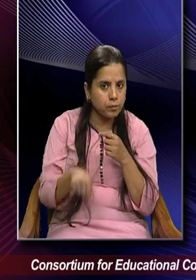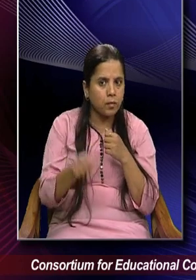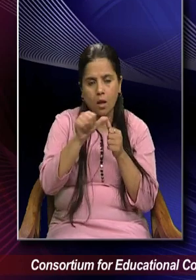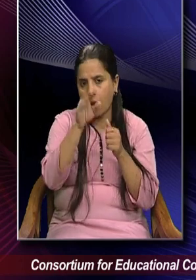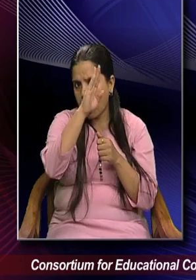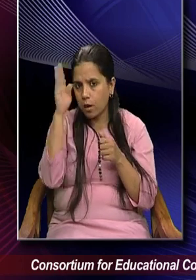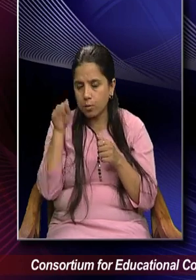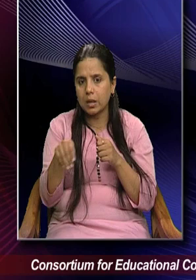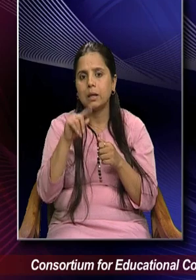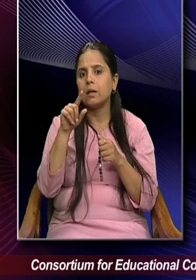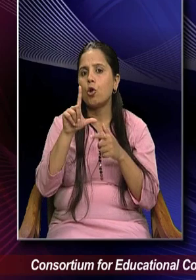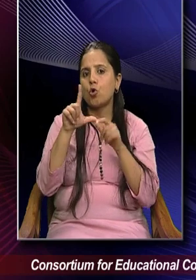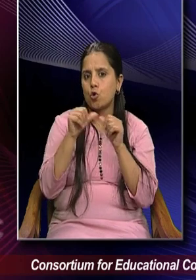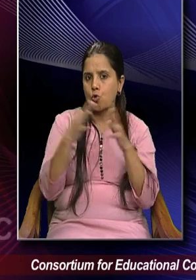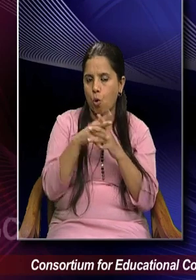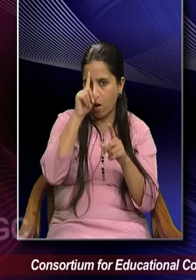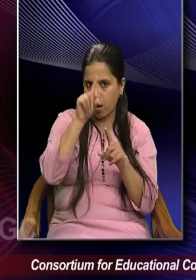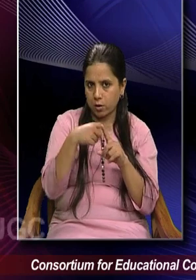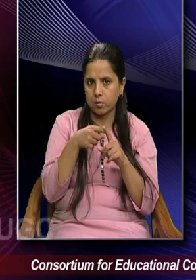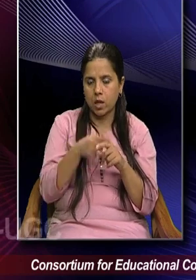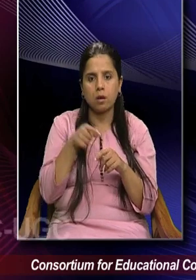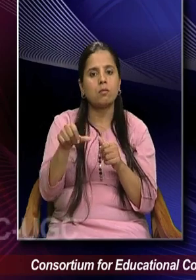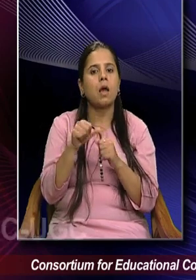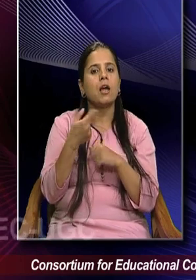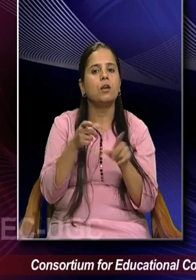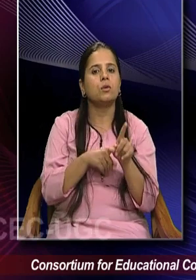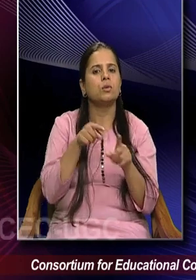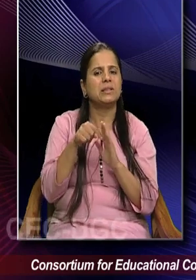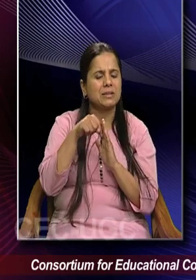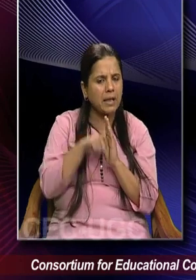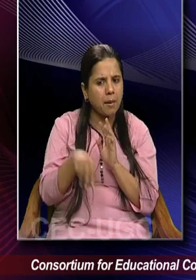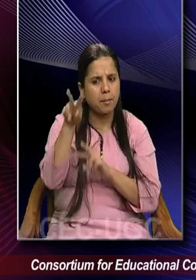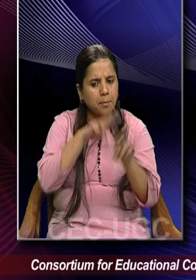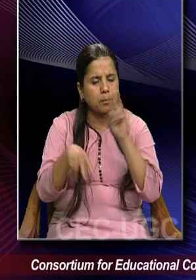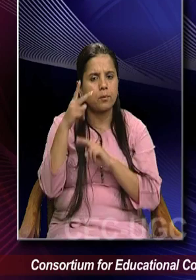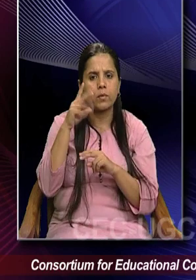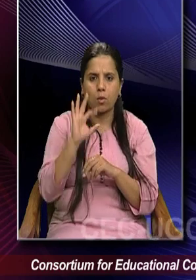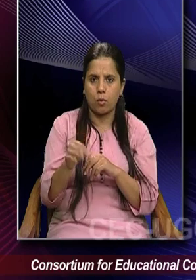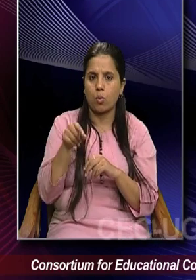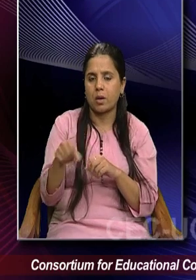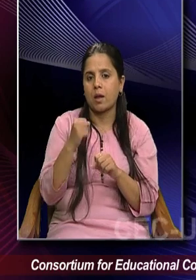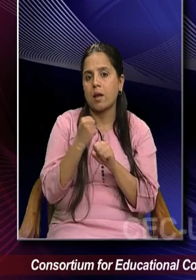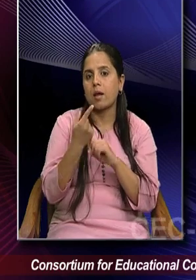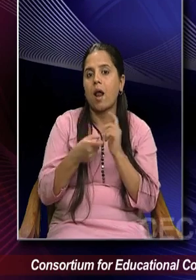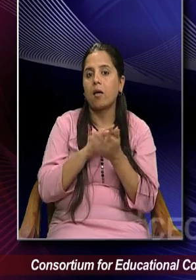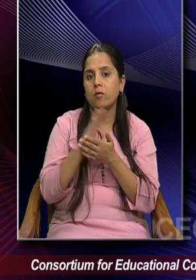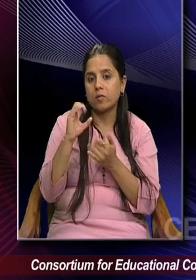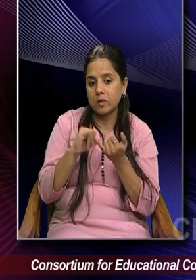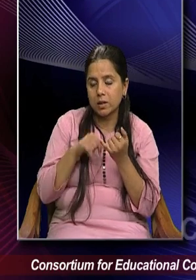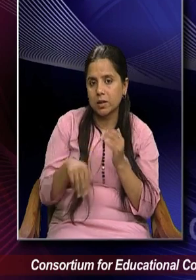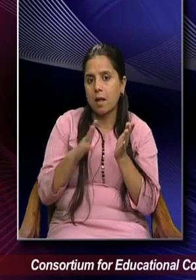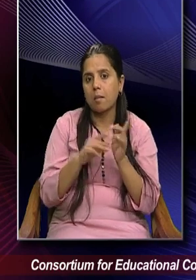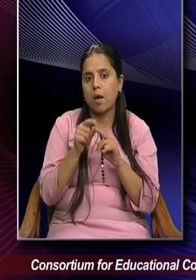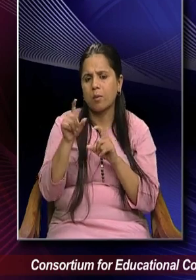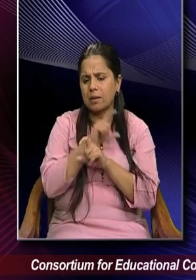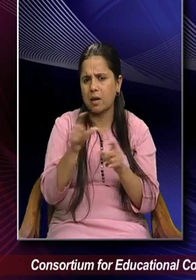academicians, legal experts, and agency representatives to provide deeper analysis. Graphics and maps clearly